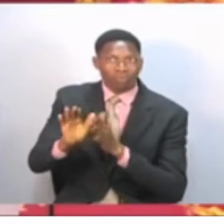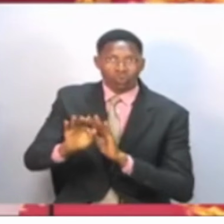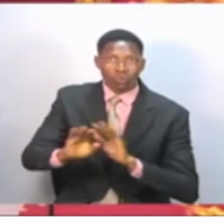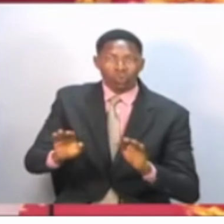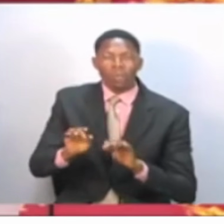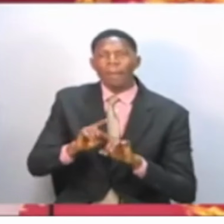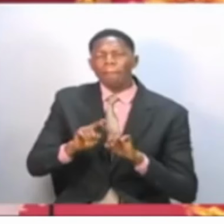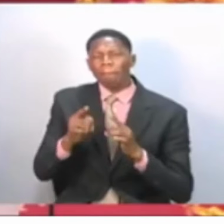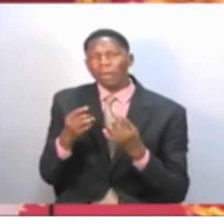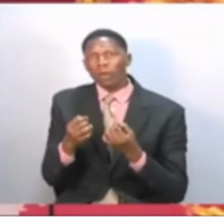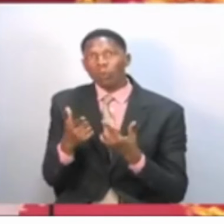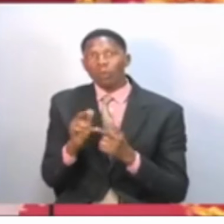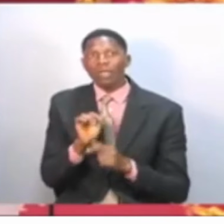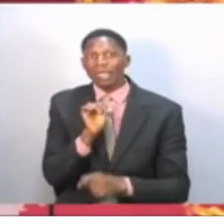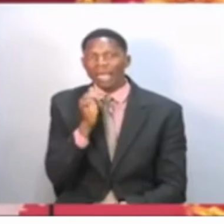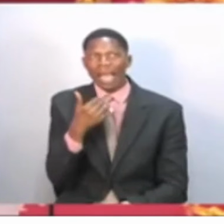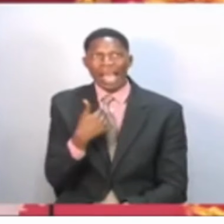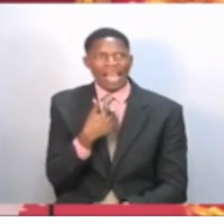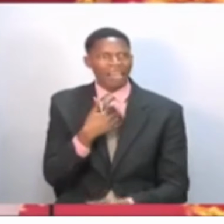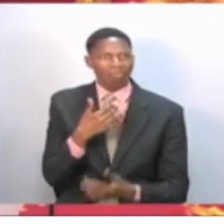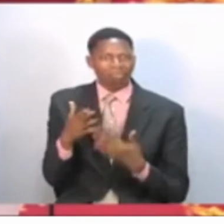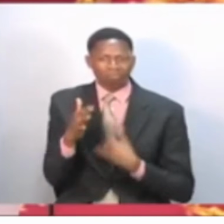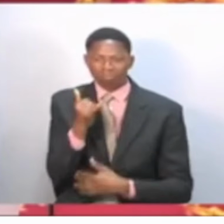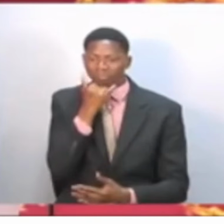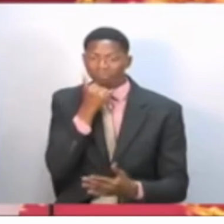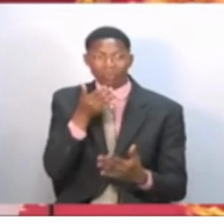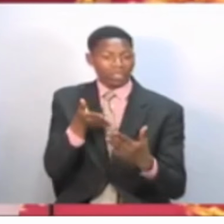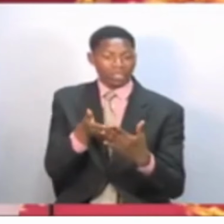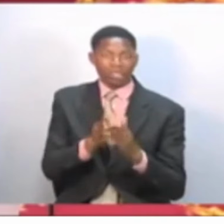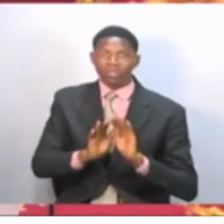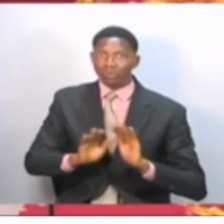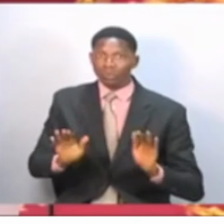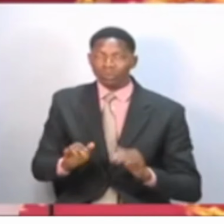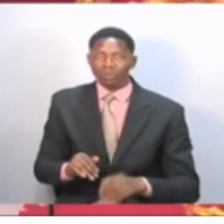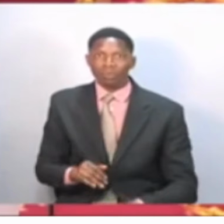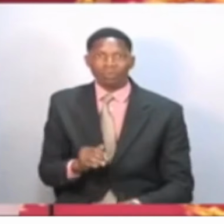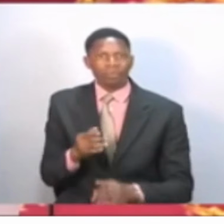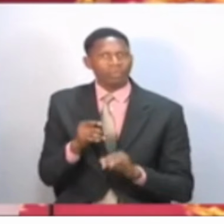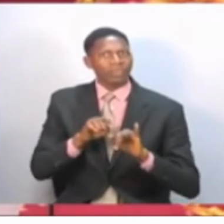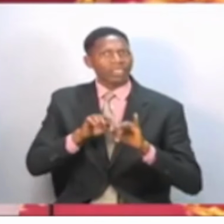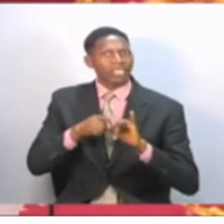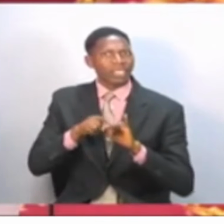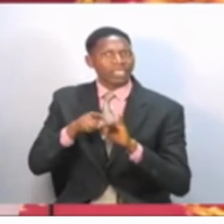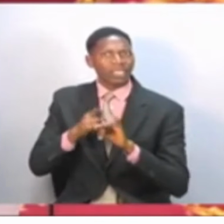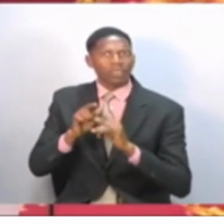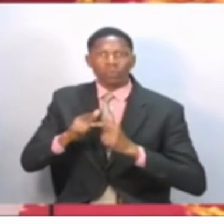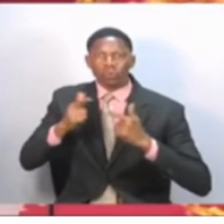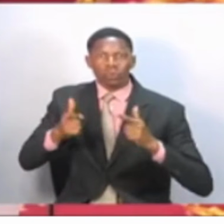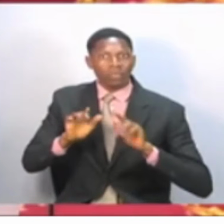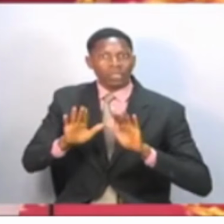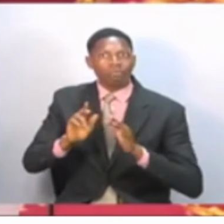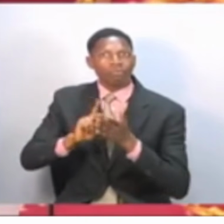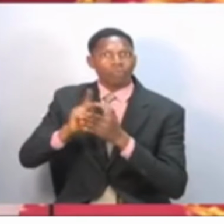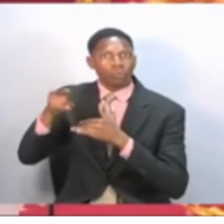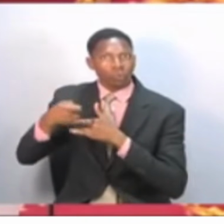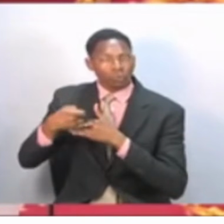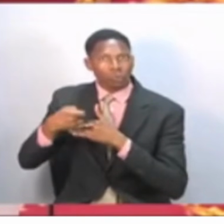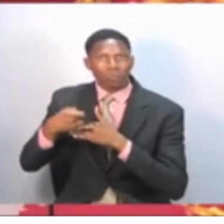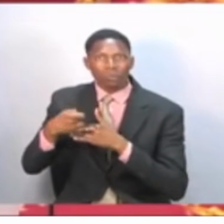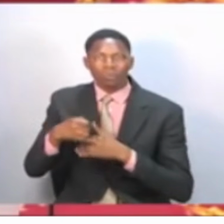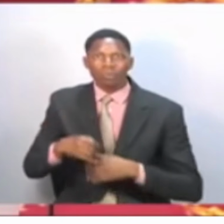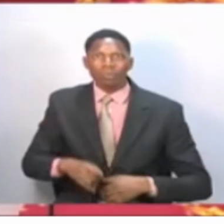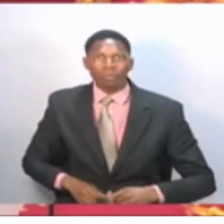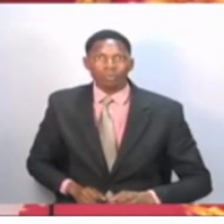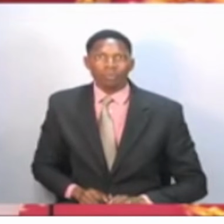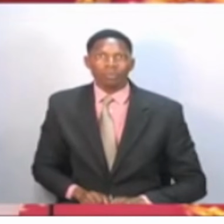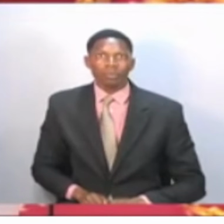definitely there is no scandal. Mr. Speaker, the implementation of the Big Push program, Mr.